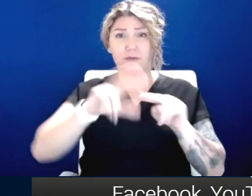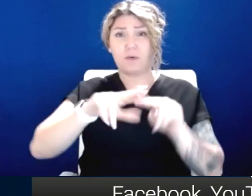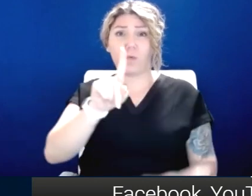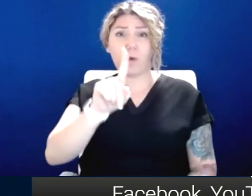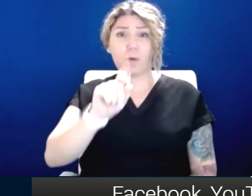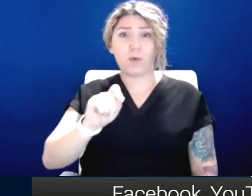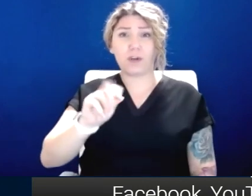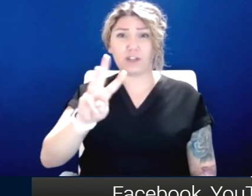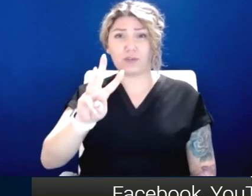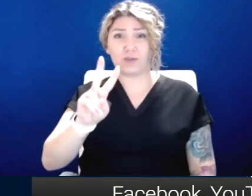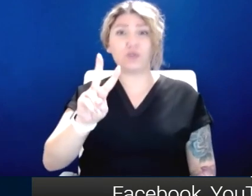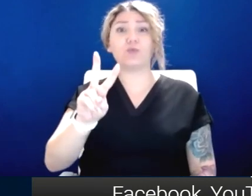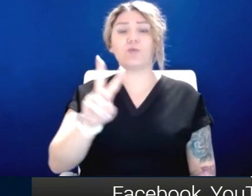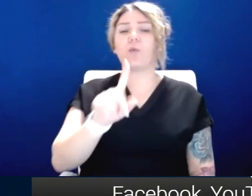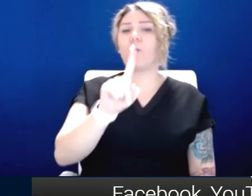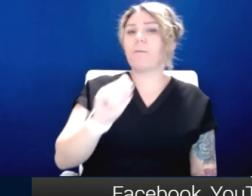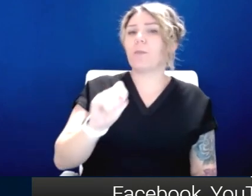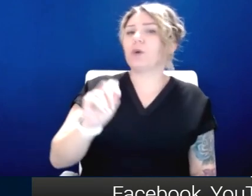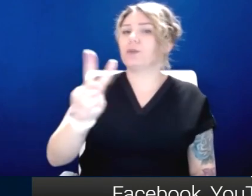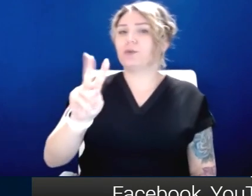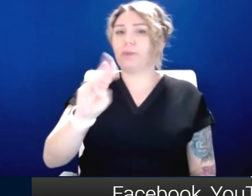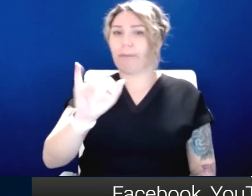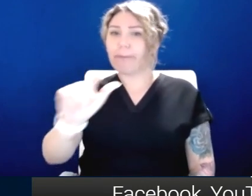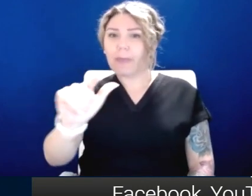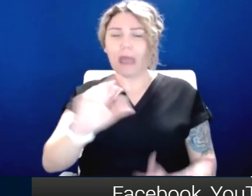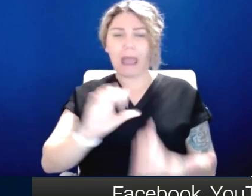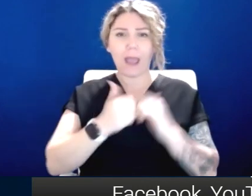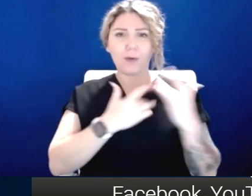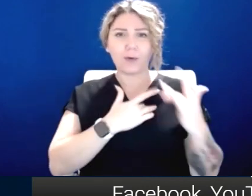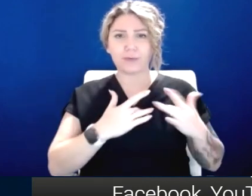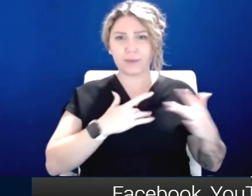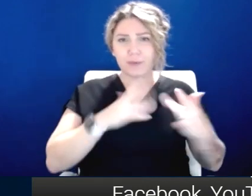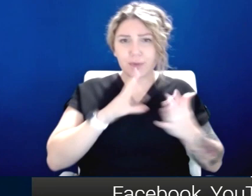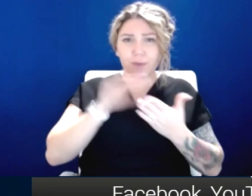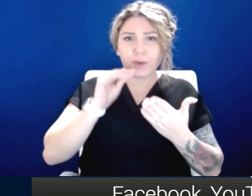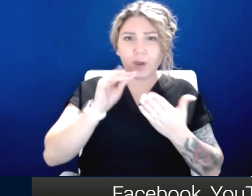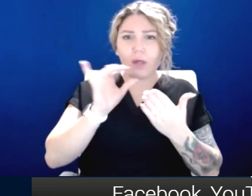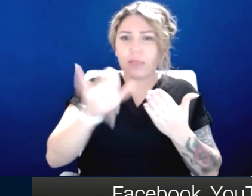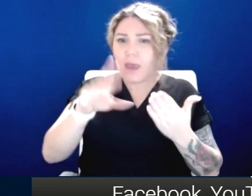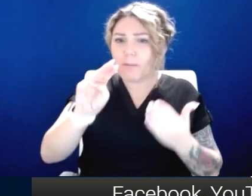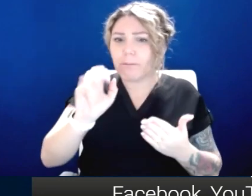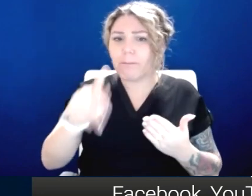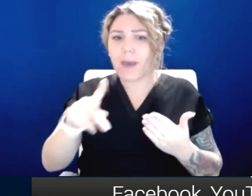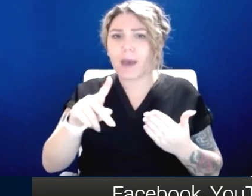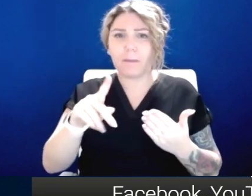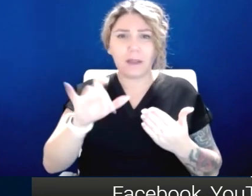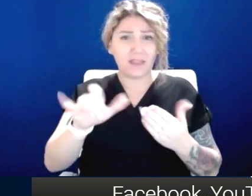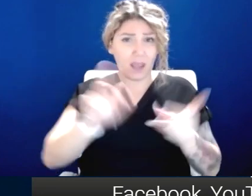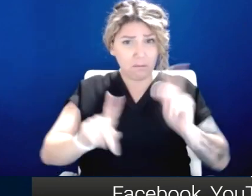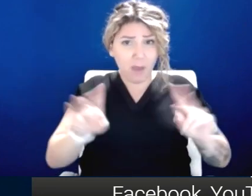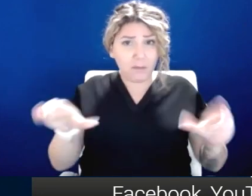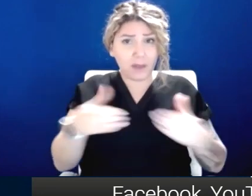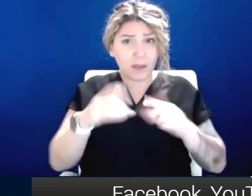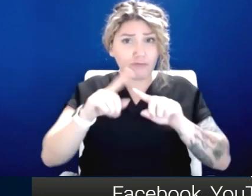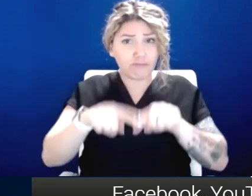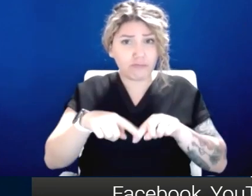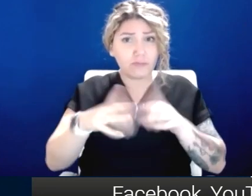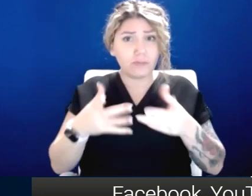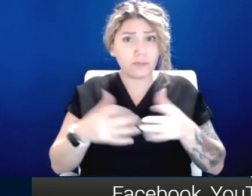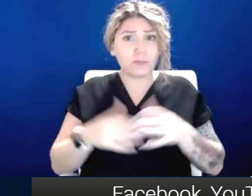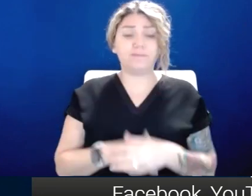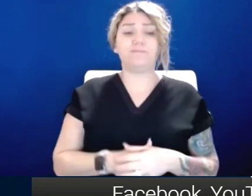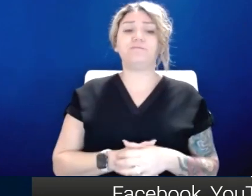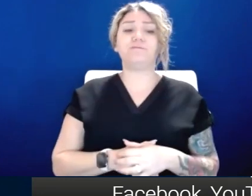How concerning, and what else can we learn from that map? What does that tell us? Is that population based? So yes, it